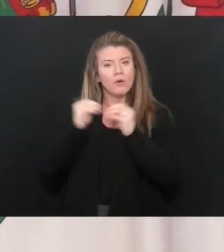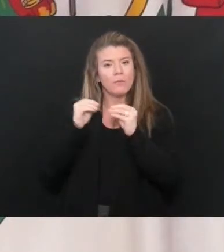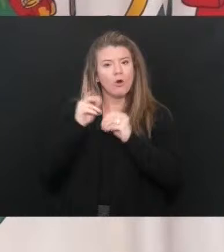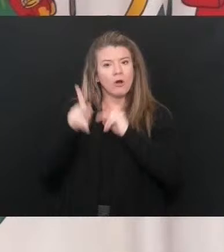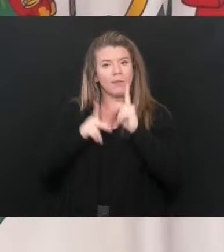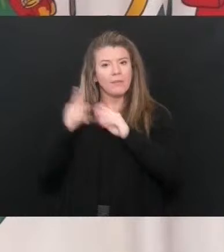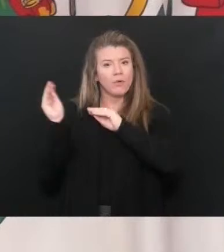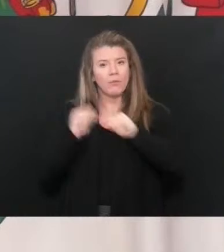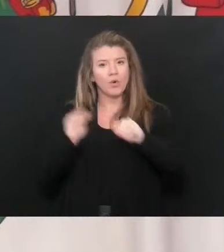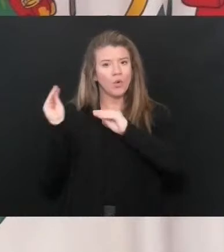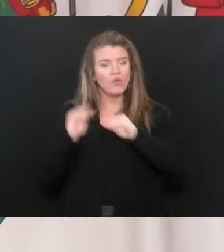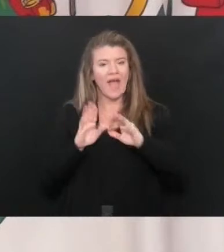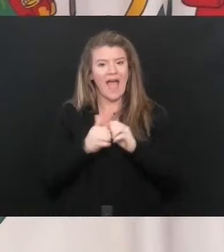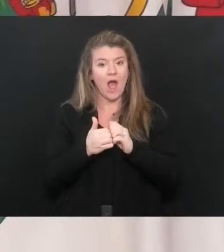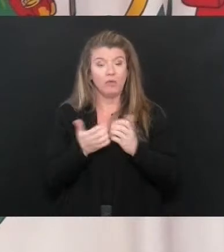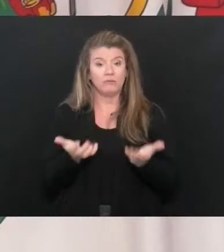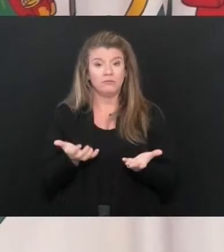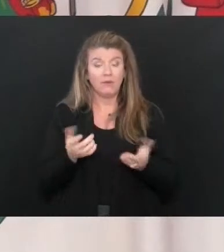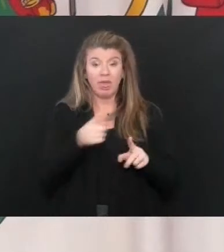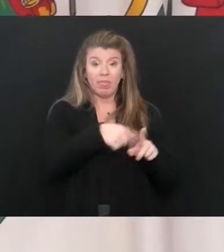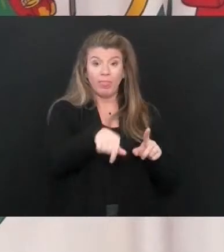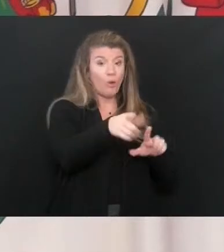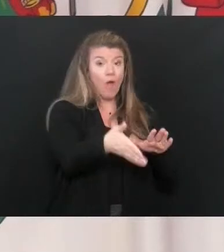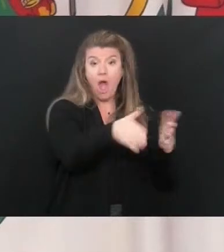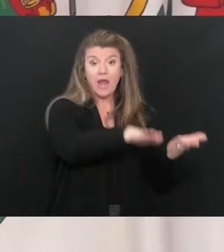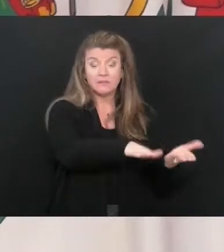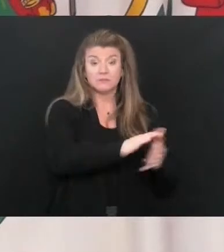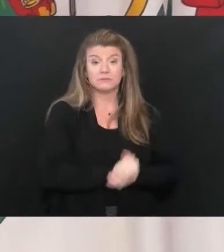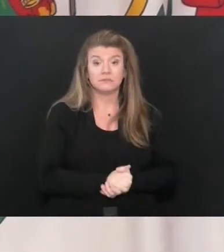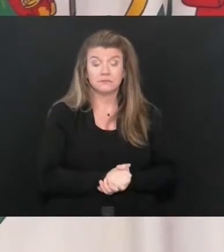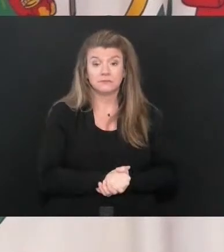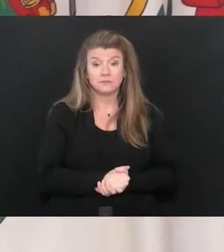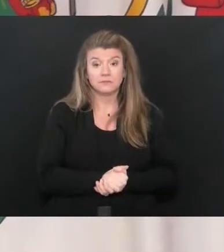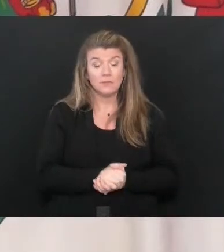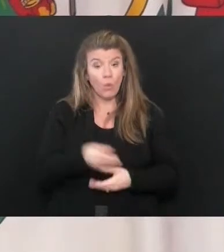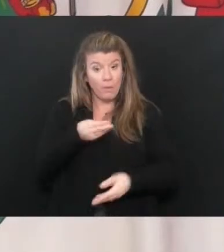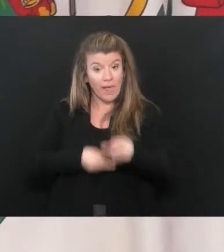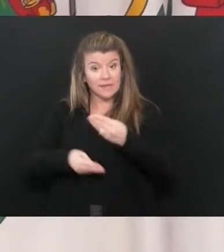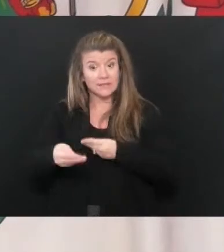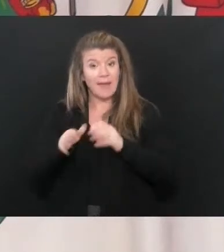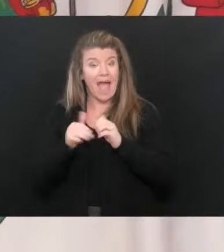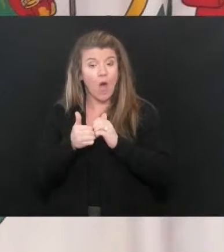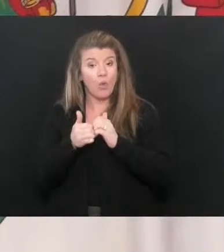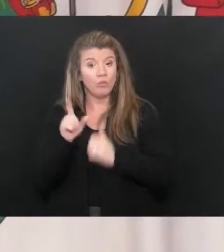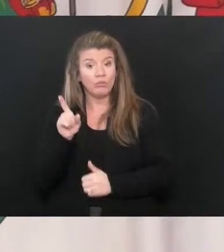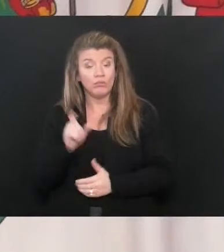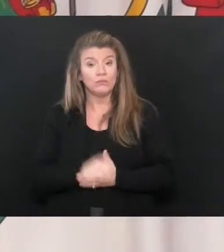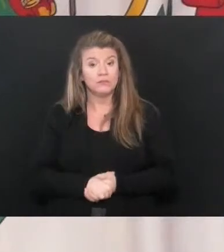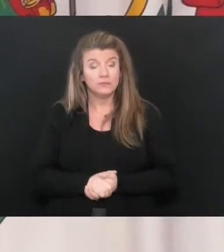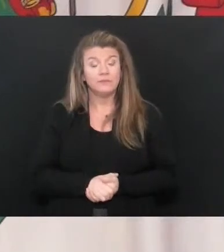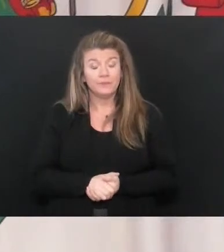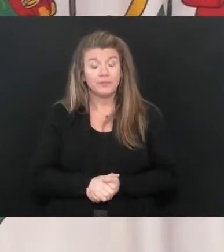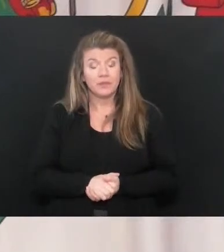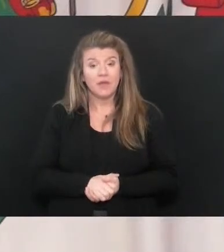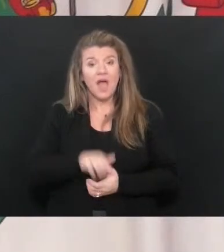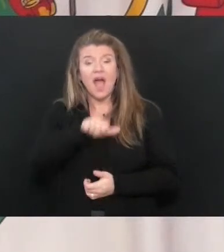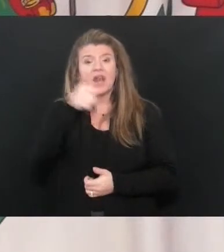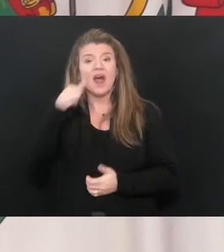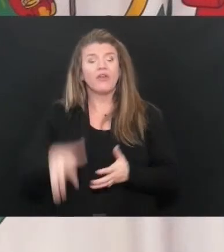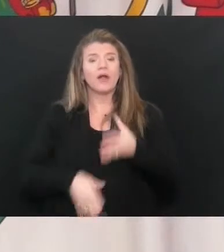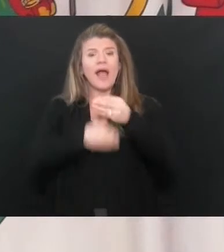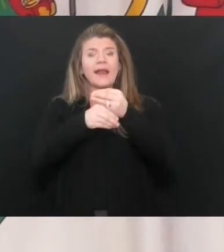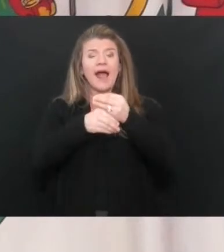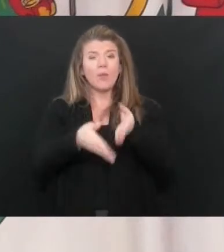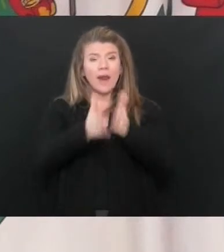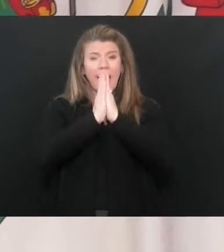replace them? They're gone. How are we going to replace them? The other thing I would ask every single person